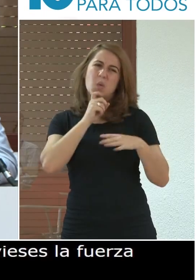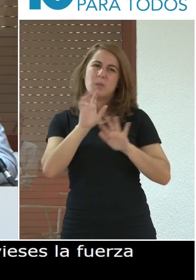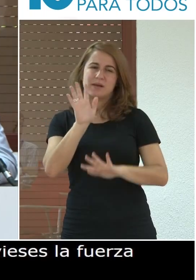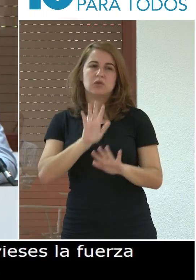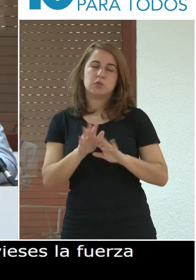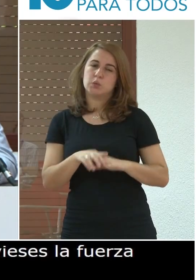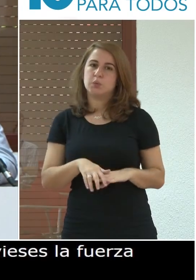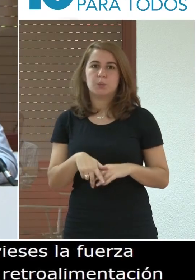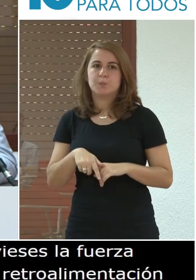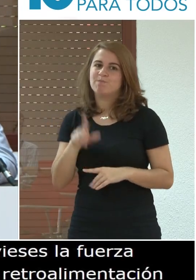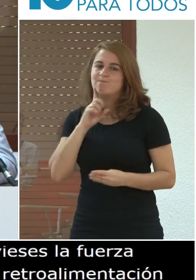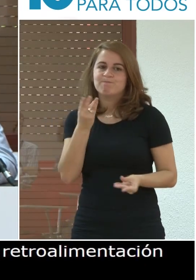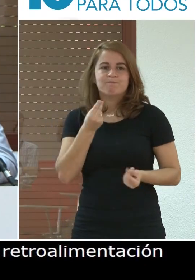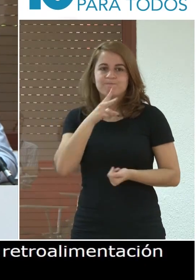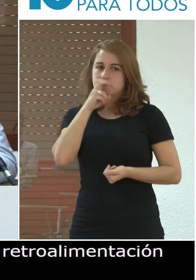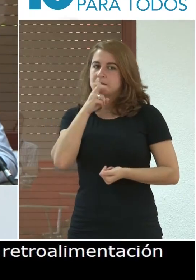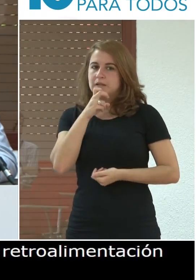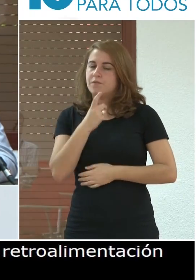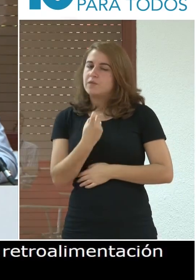in you.